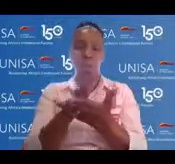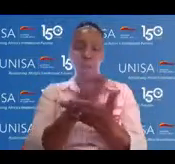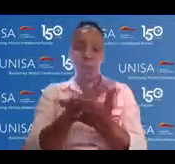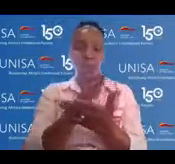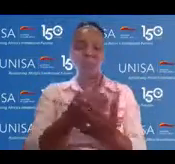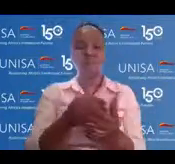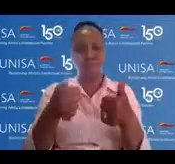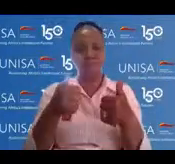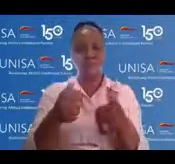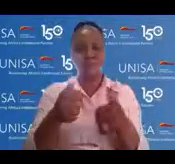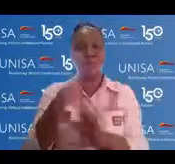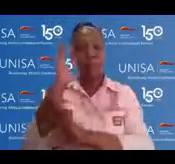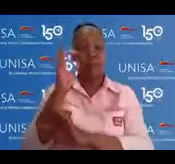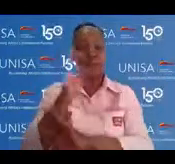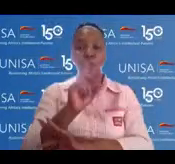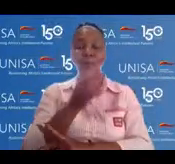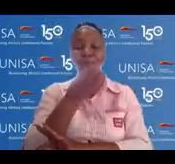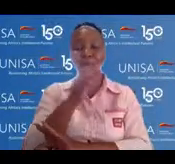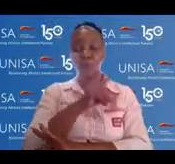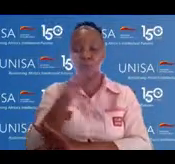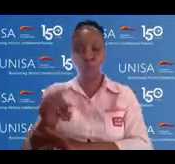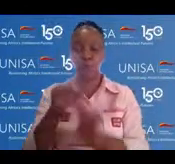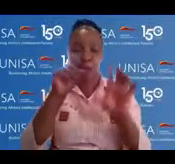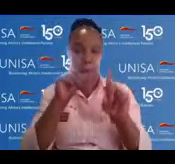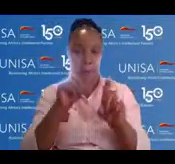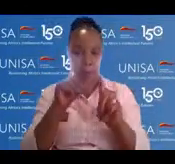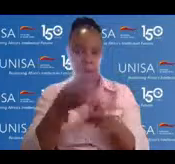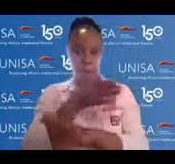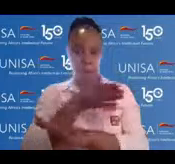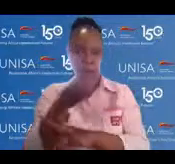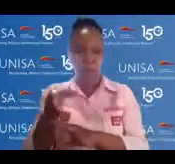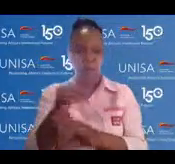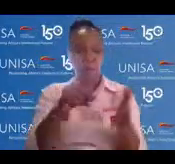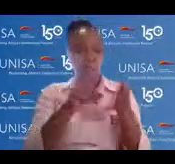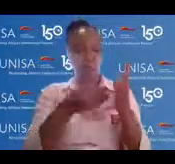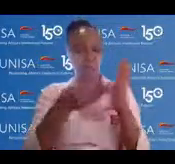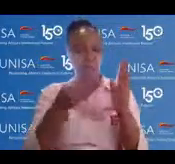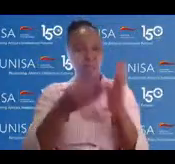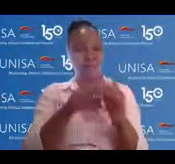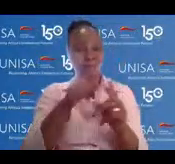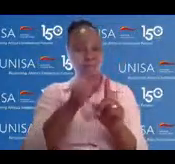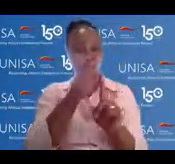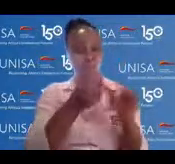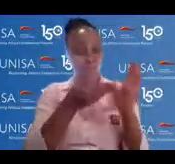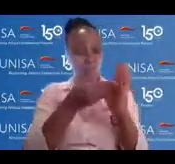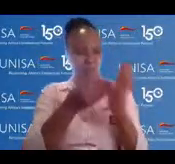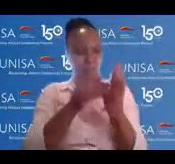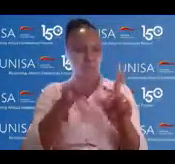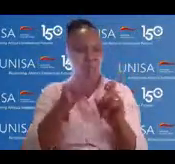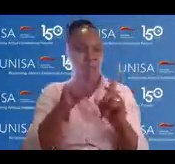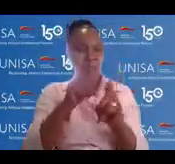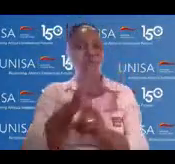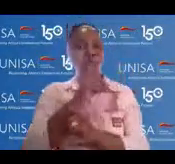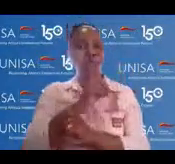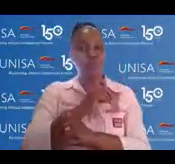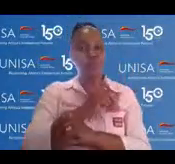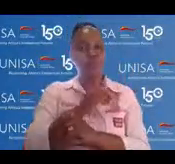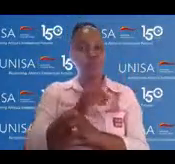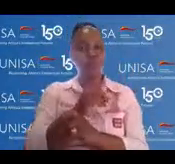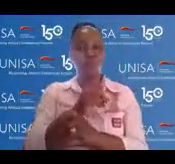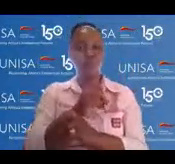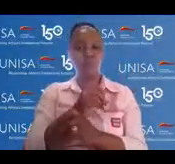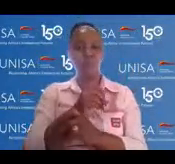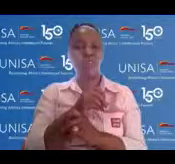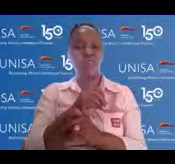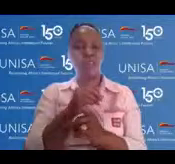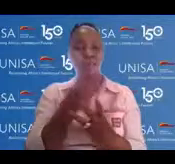the camera, right? So if I click on this guy, you see it says the camera is being used. So if I unselect it, right, that